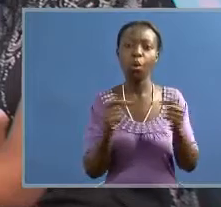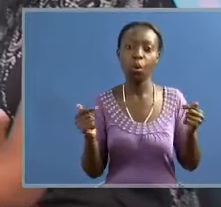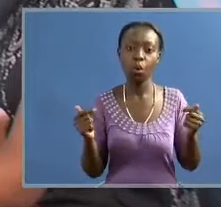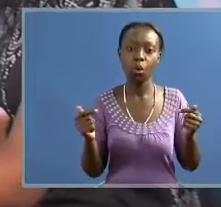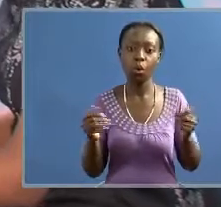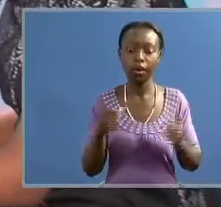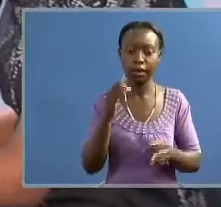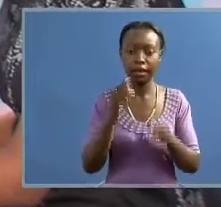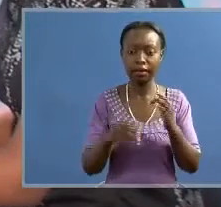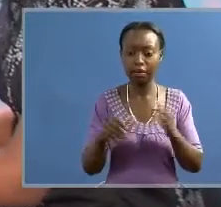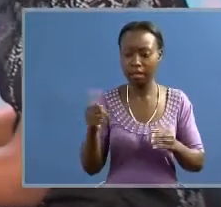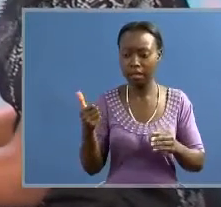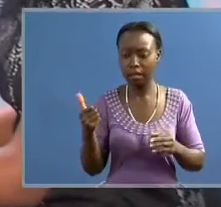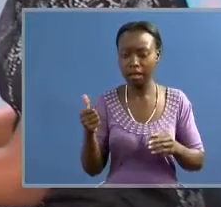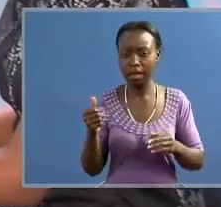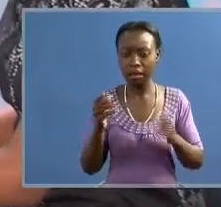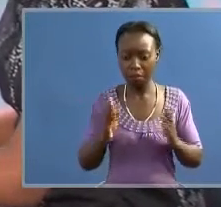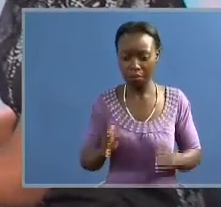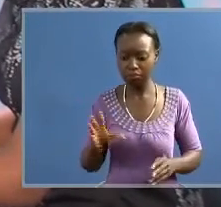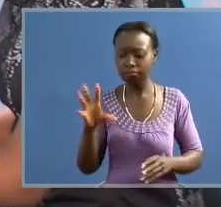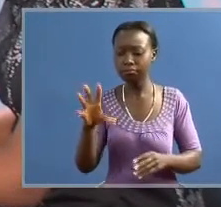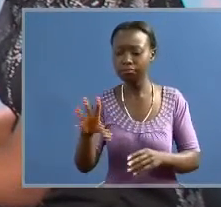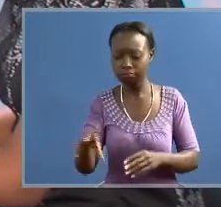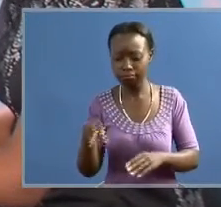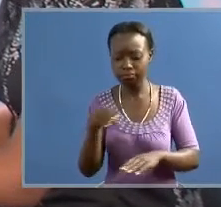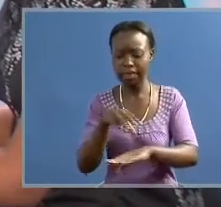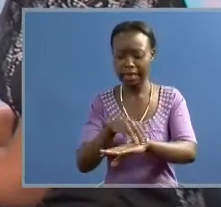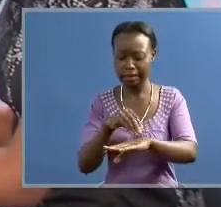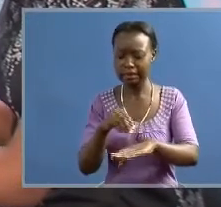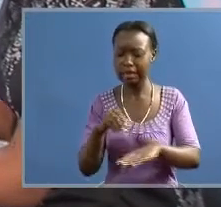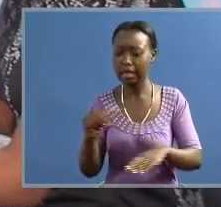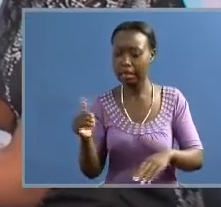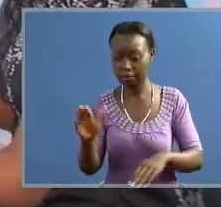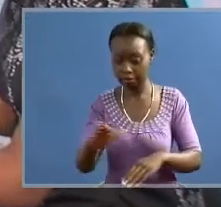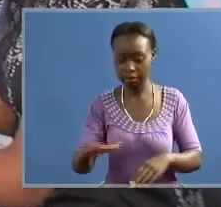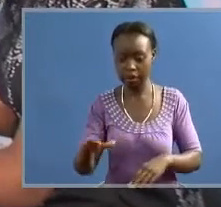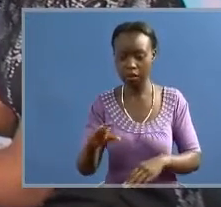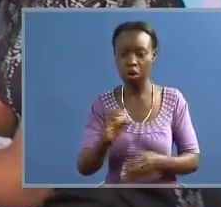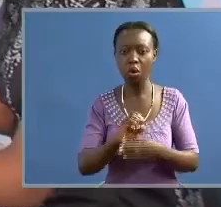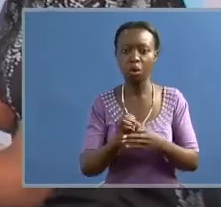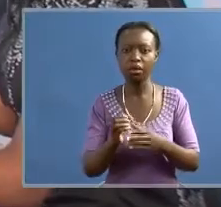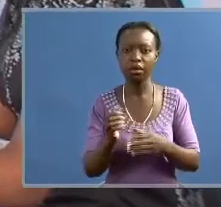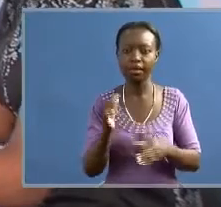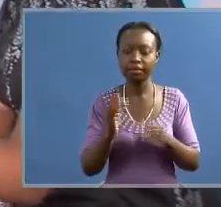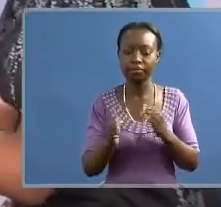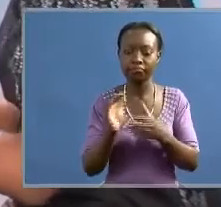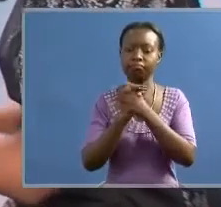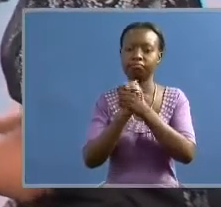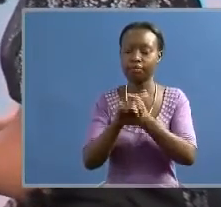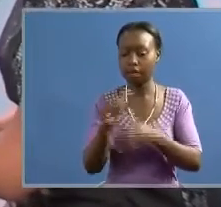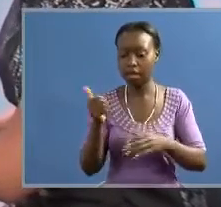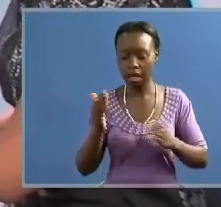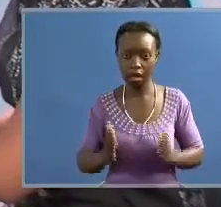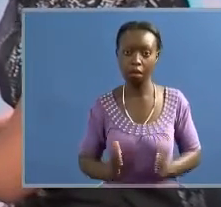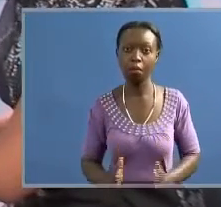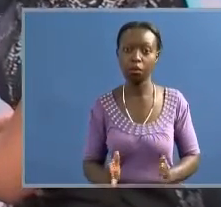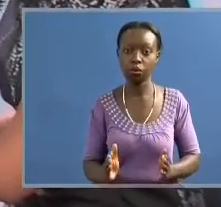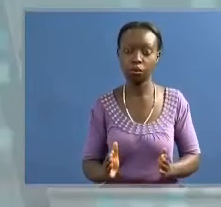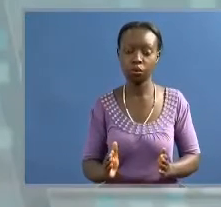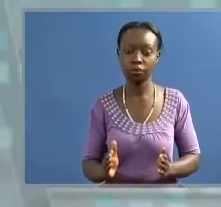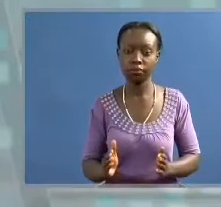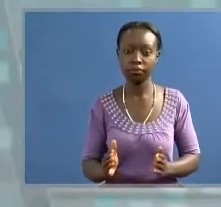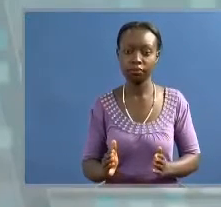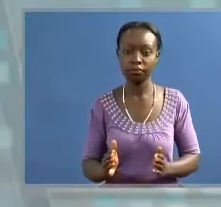another a surface or someone says hello to another person, because World Health Organization still mentions that the virus is